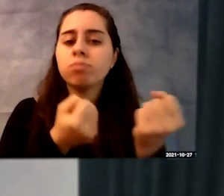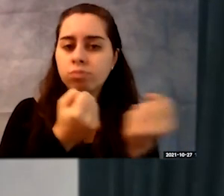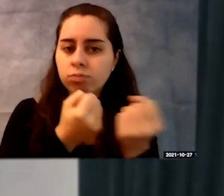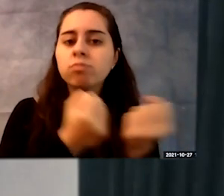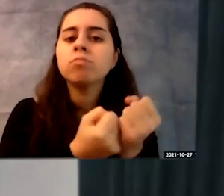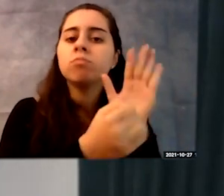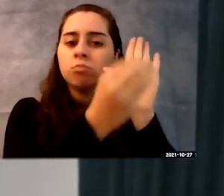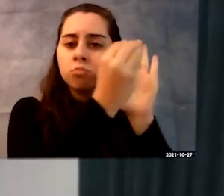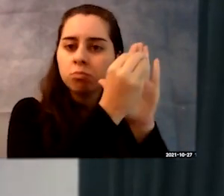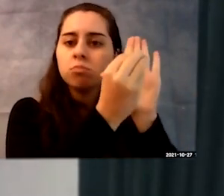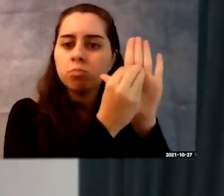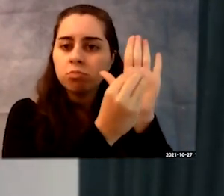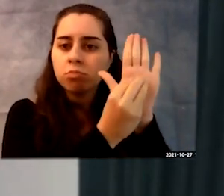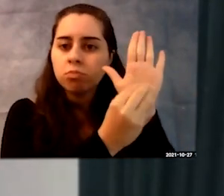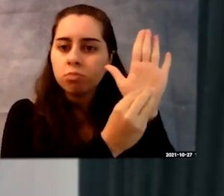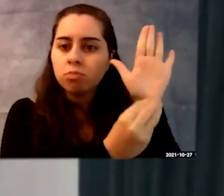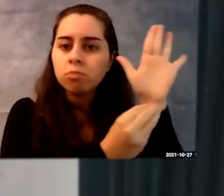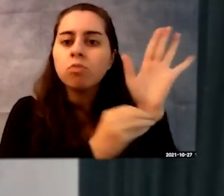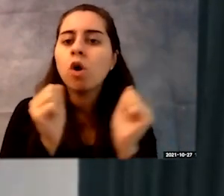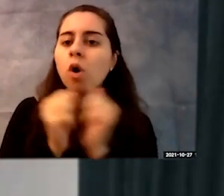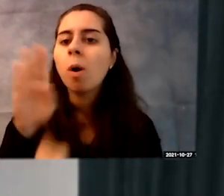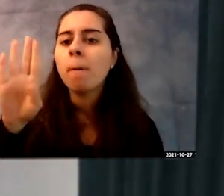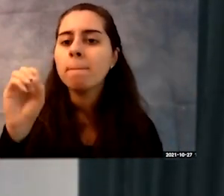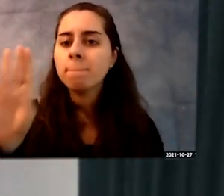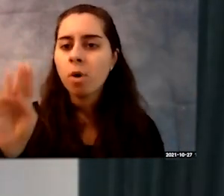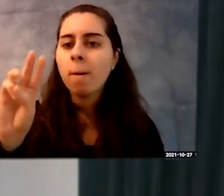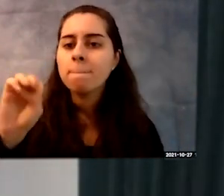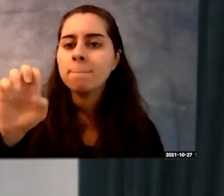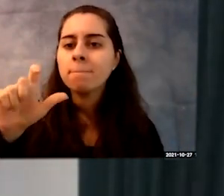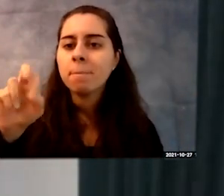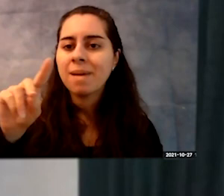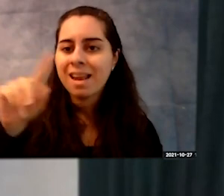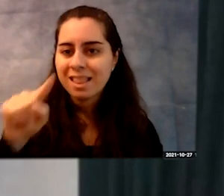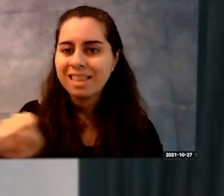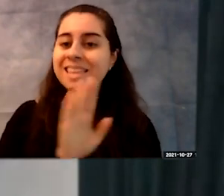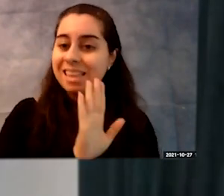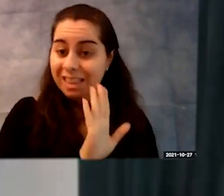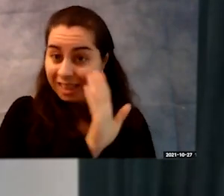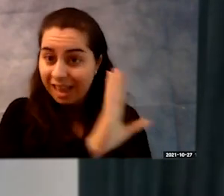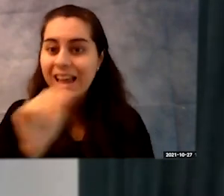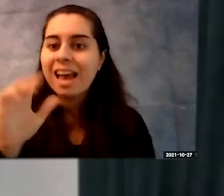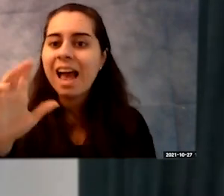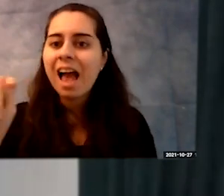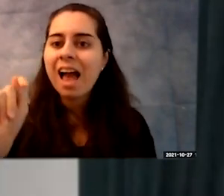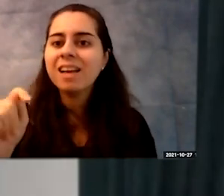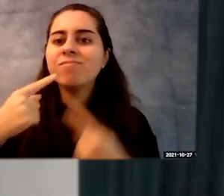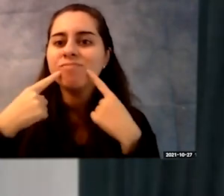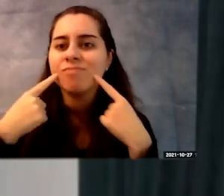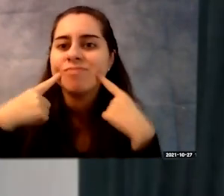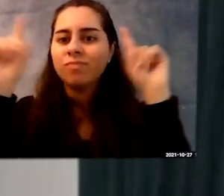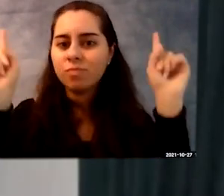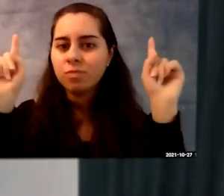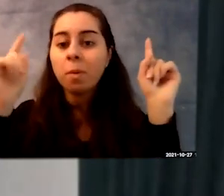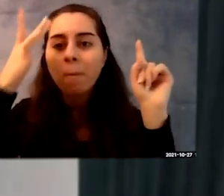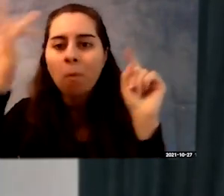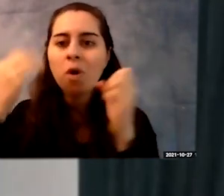by Senator Bob Menendez. This bill became a reality thanks to the unwavering support